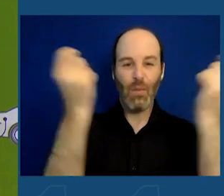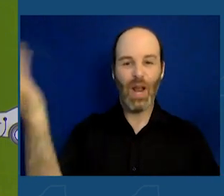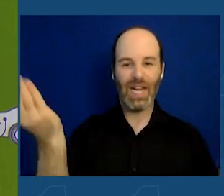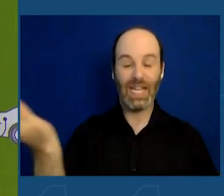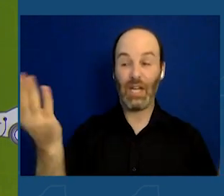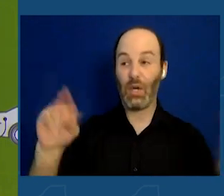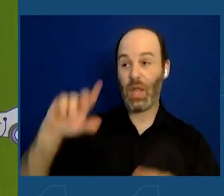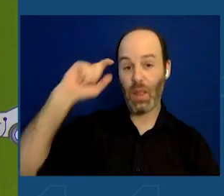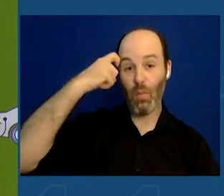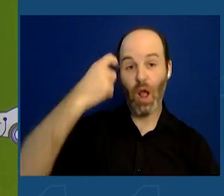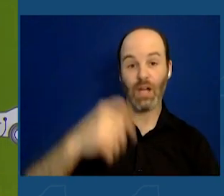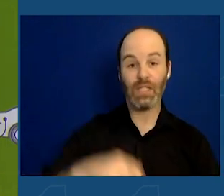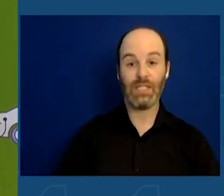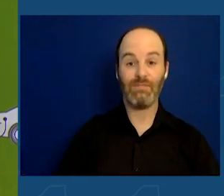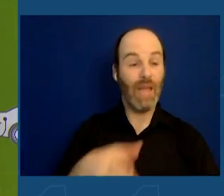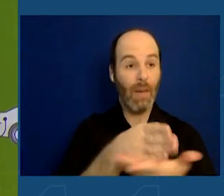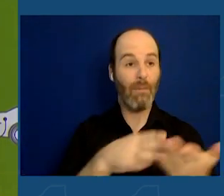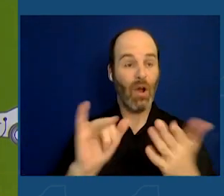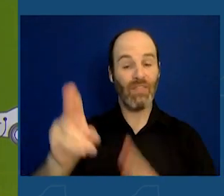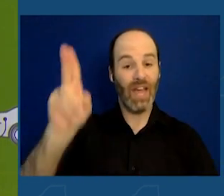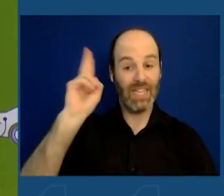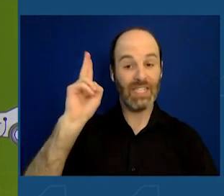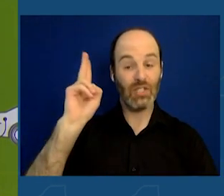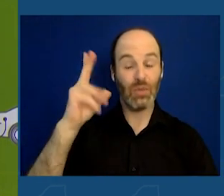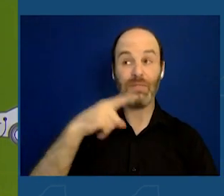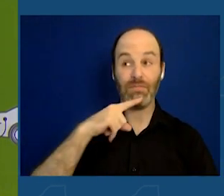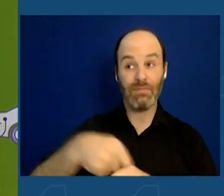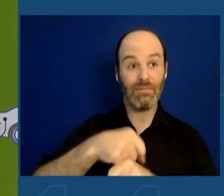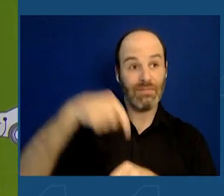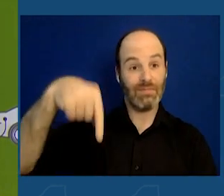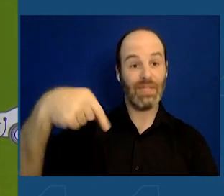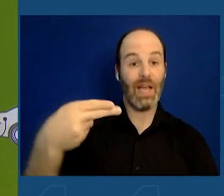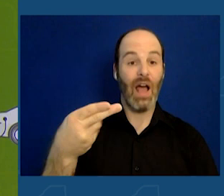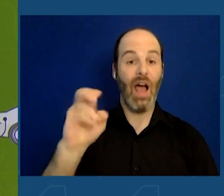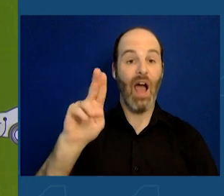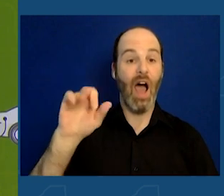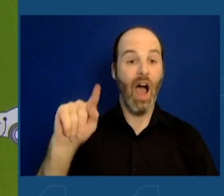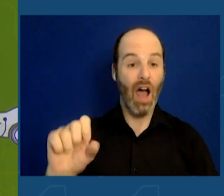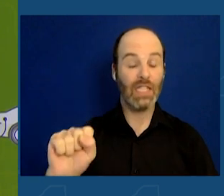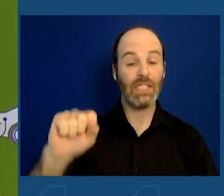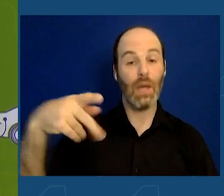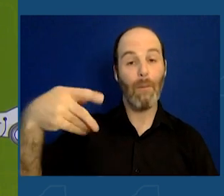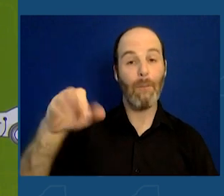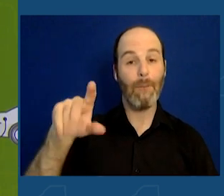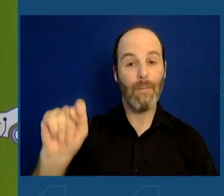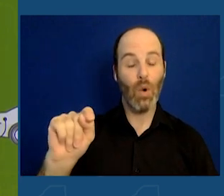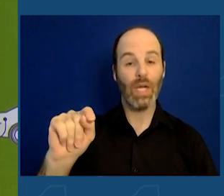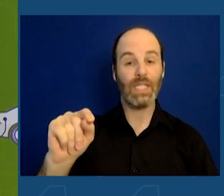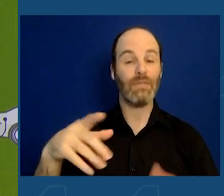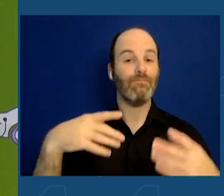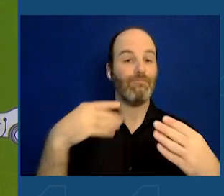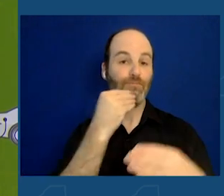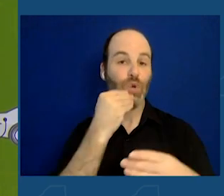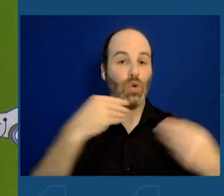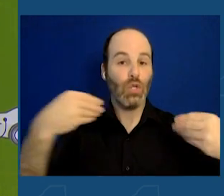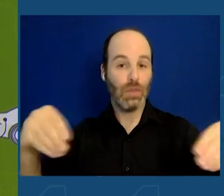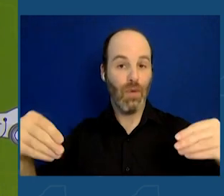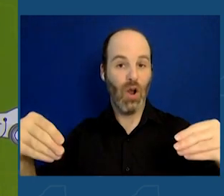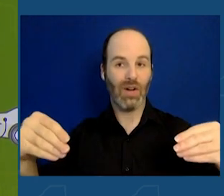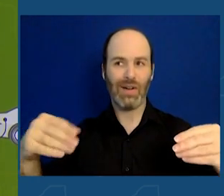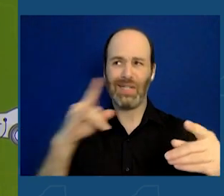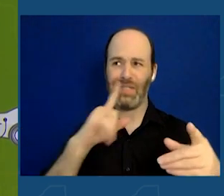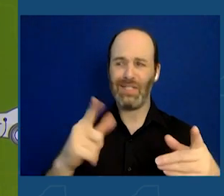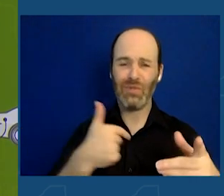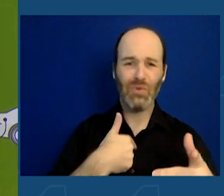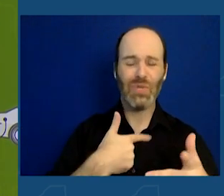And part of that great history is the Hunts Point produce market. It is truly the beating heart of the bustling food